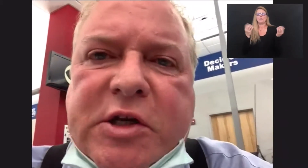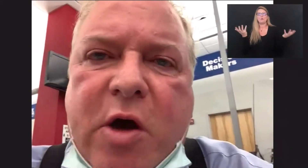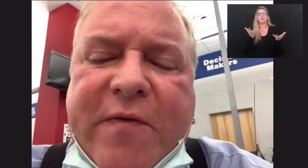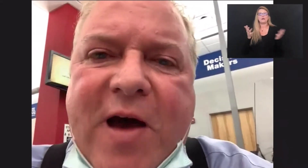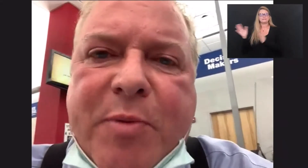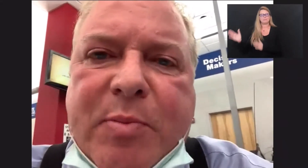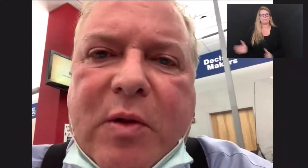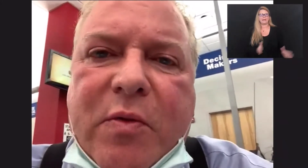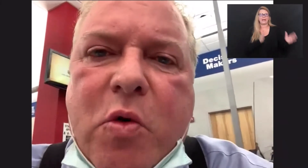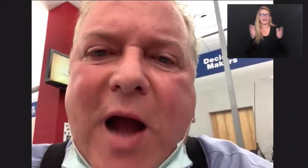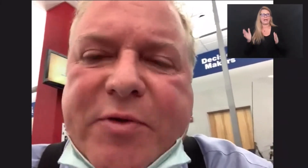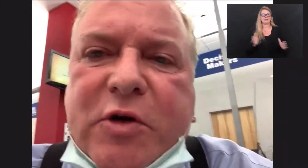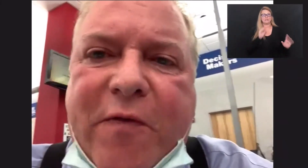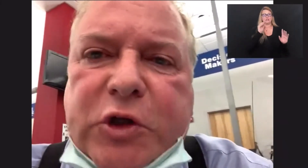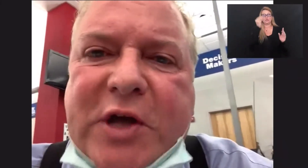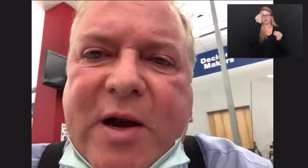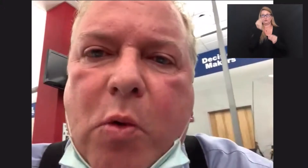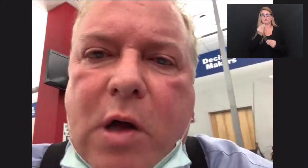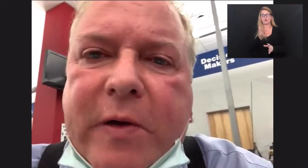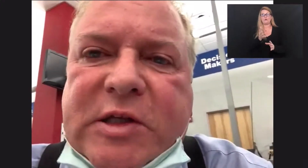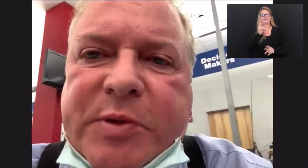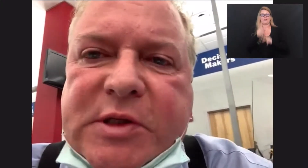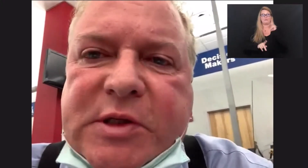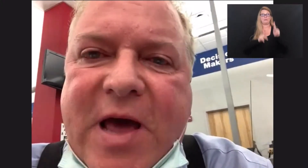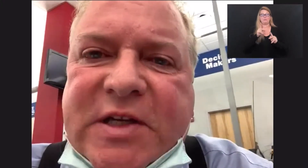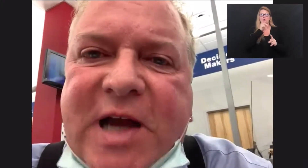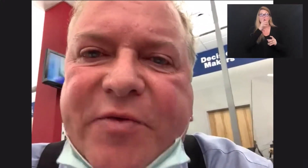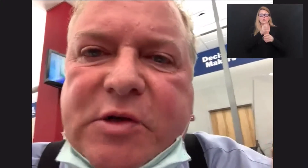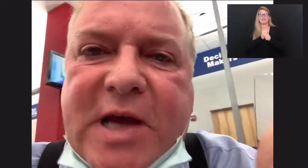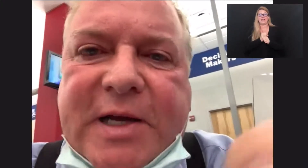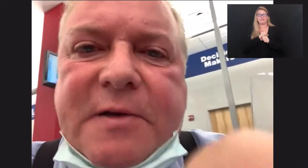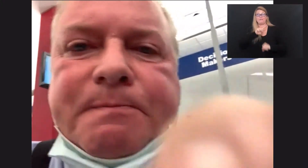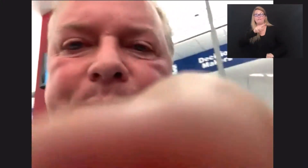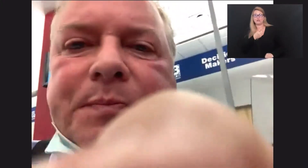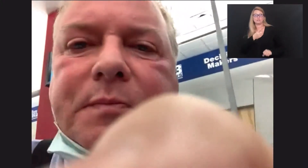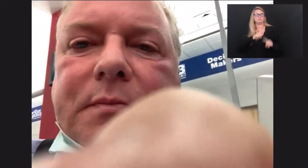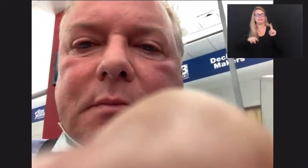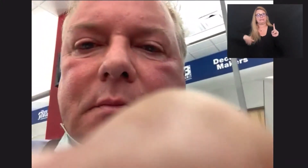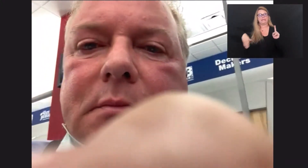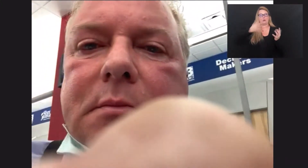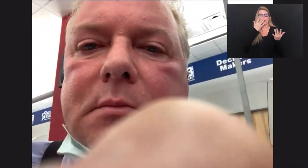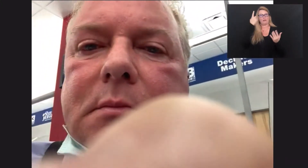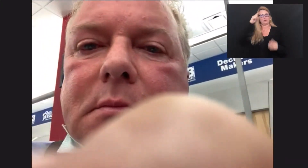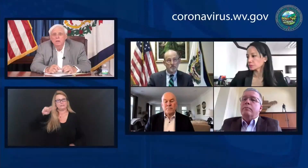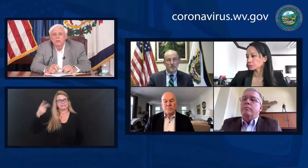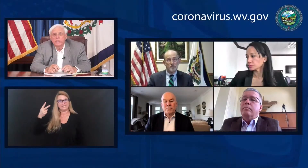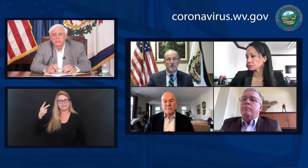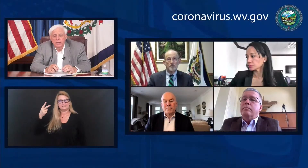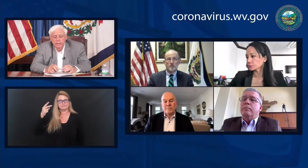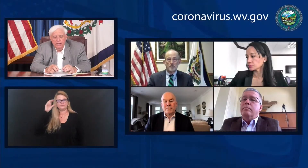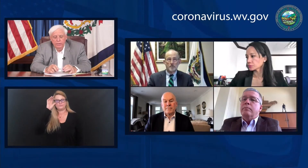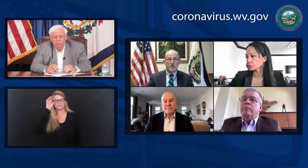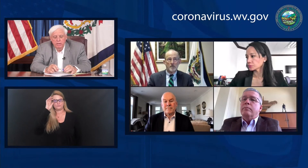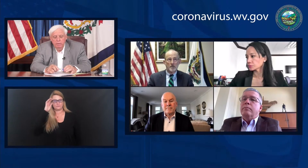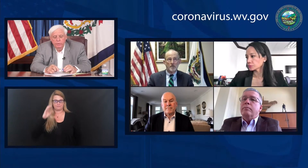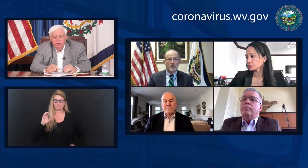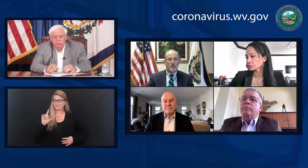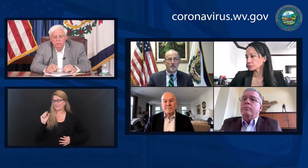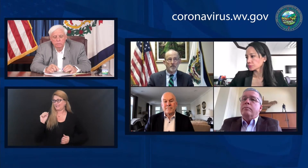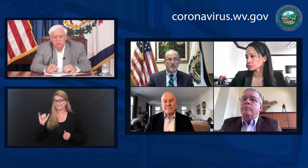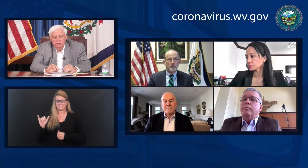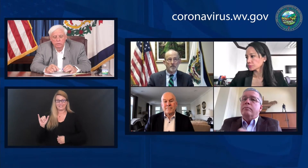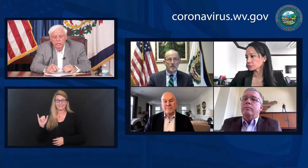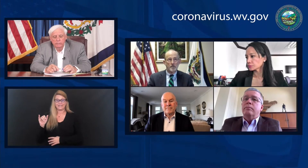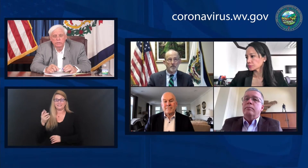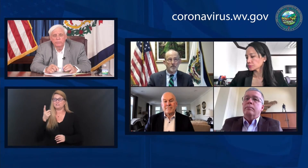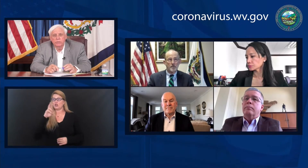in place to notify people who got their first shot at Walgreens but still haven't got their second? Okay, Clay, I think maybe if you,